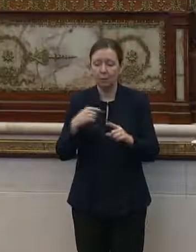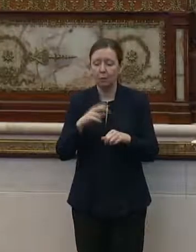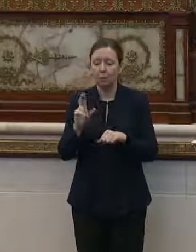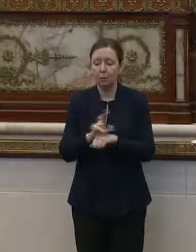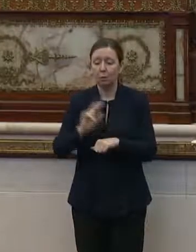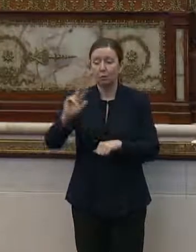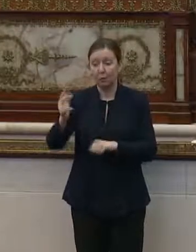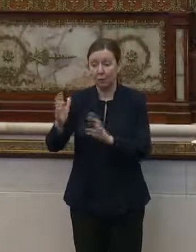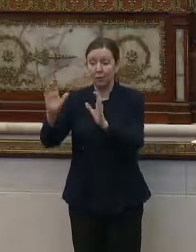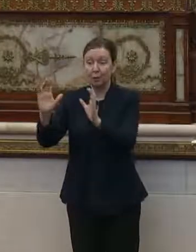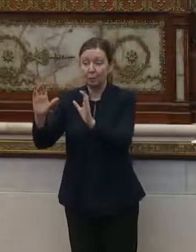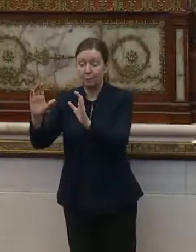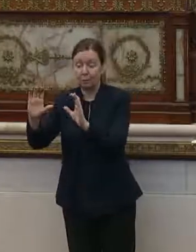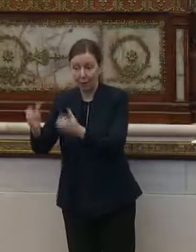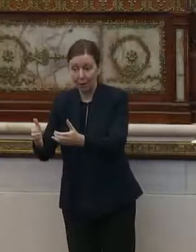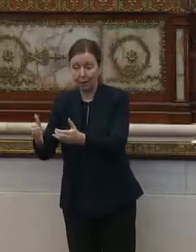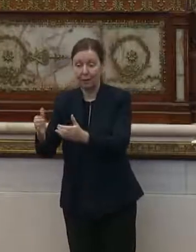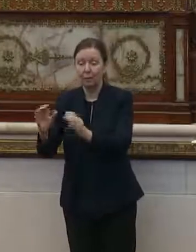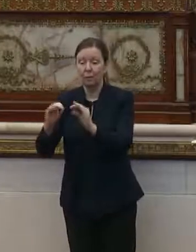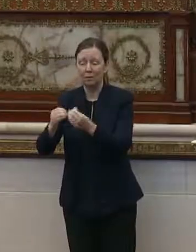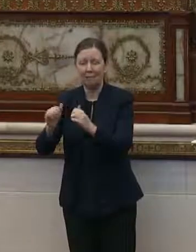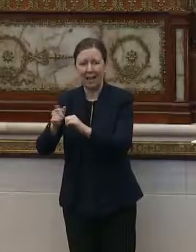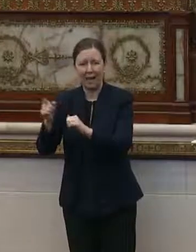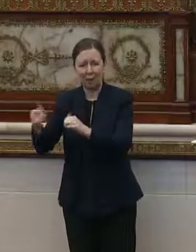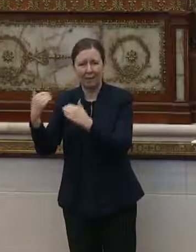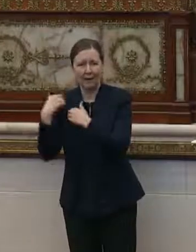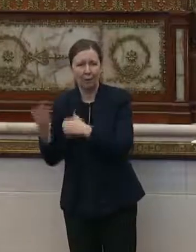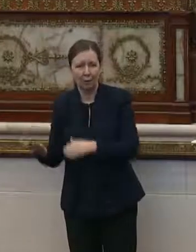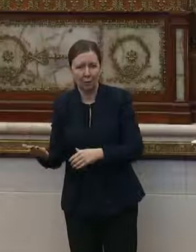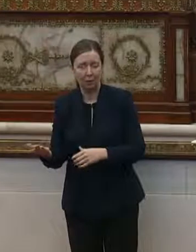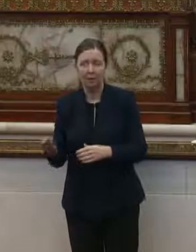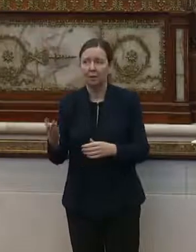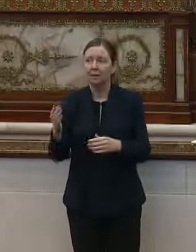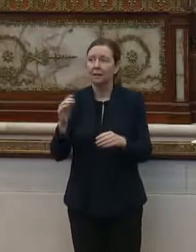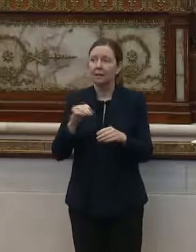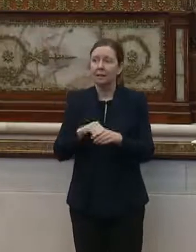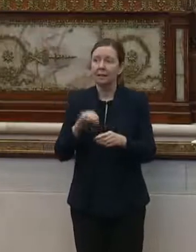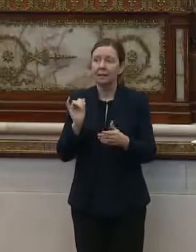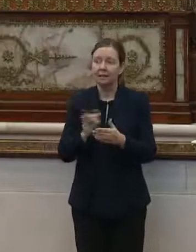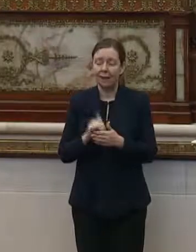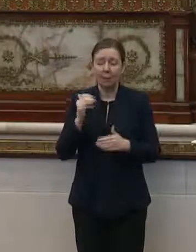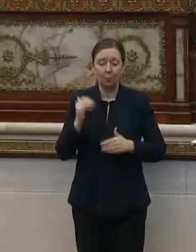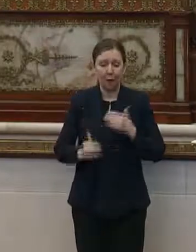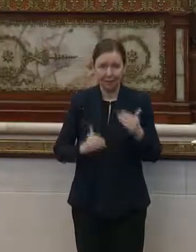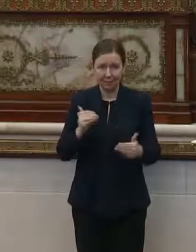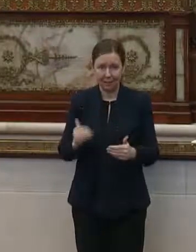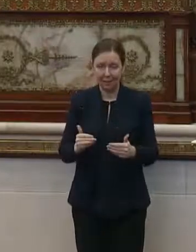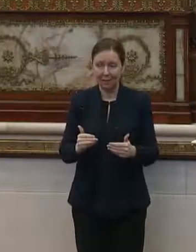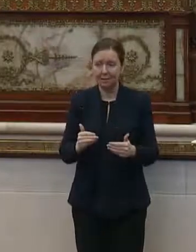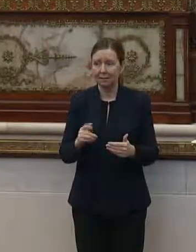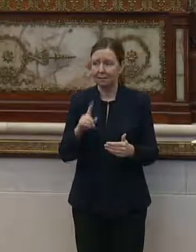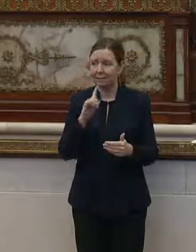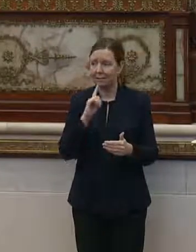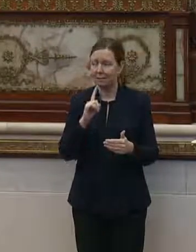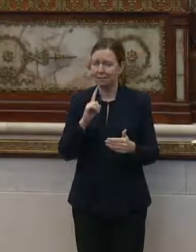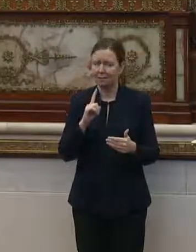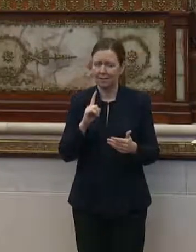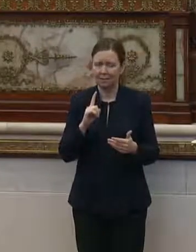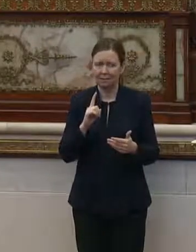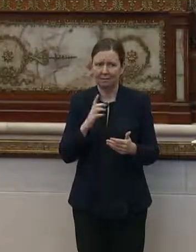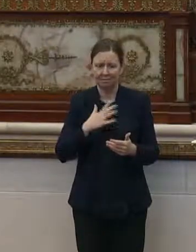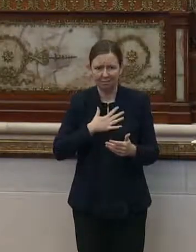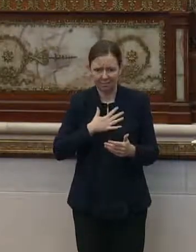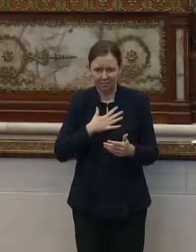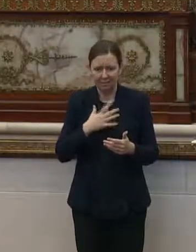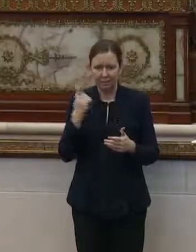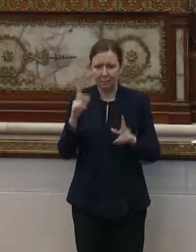third-party organizations, how do we hold them accountable, right? Because in that process, it was very disheartening for me to hear people